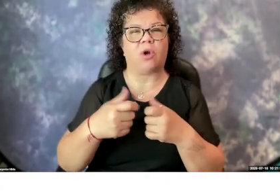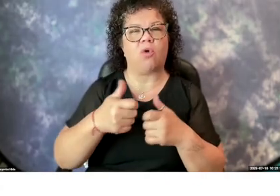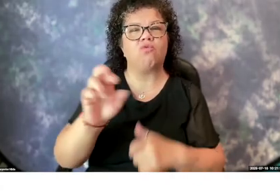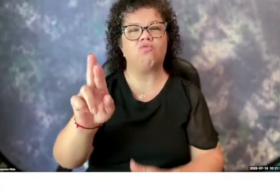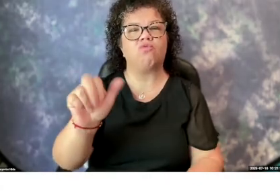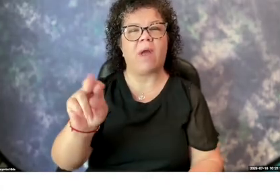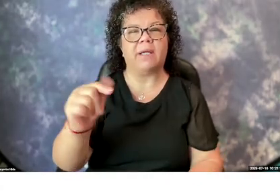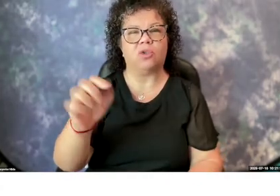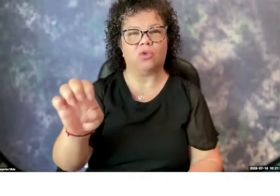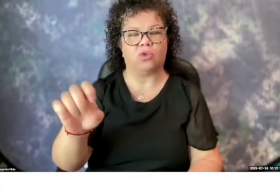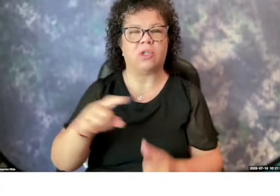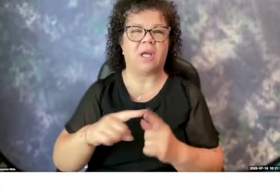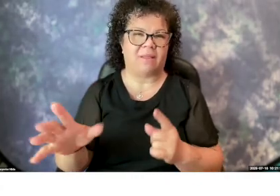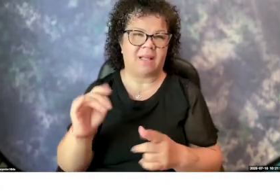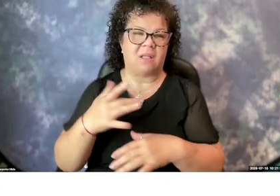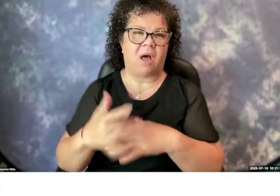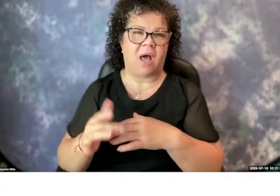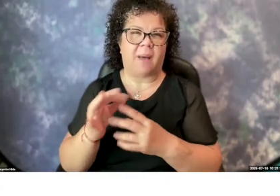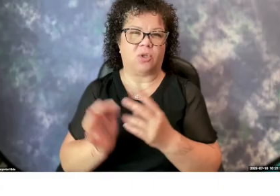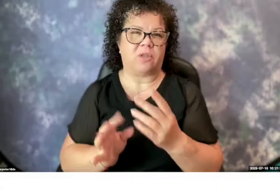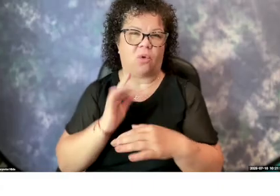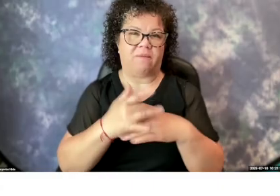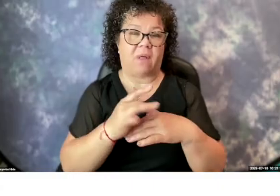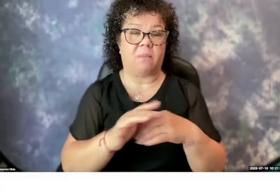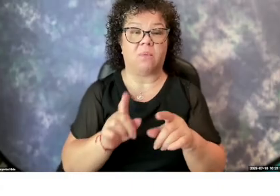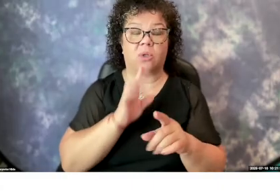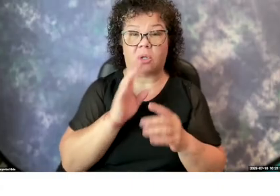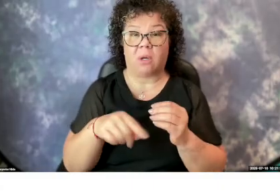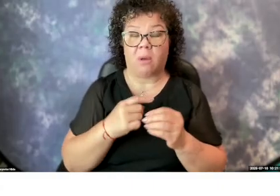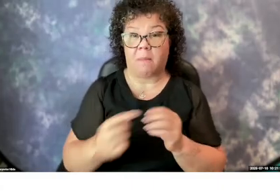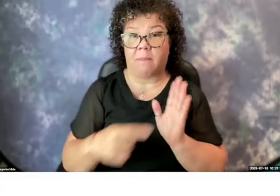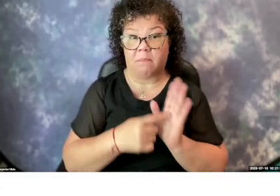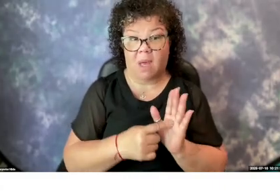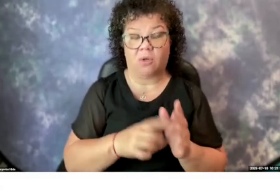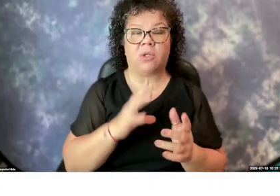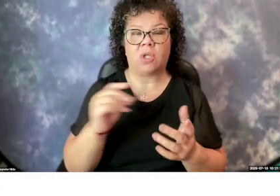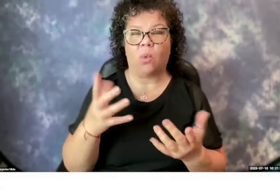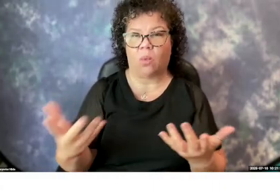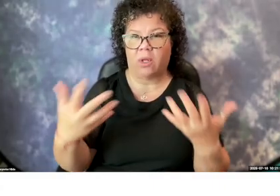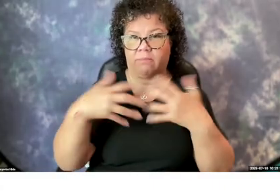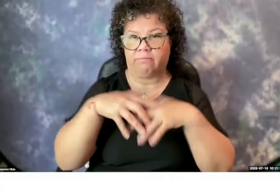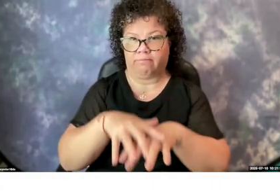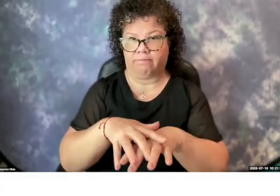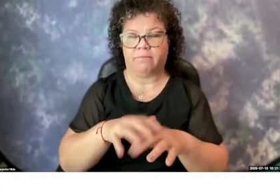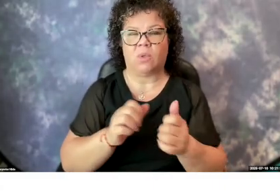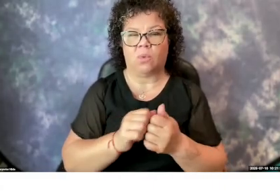in our analysis here. We're also going to present about models so that we can kind of ground that in model